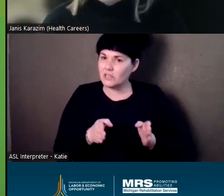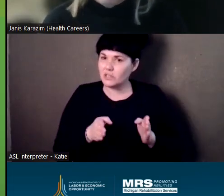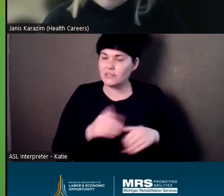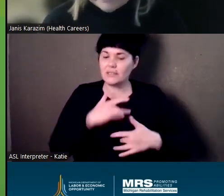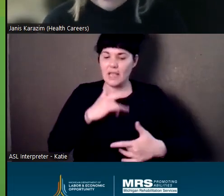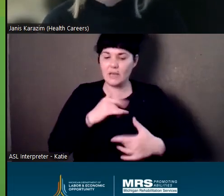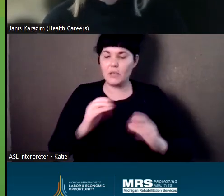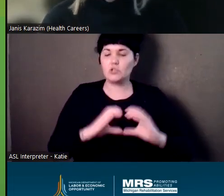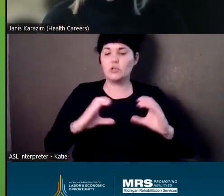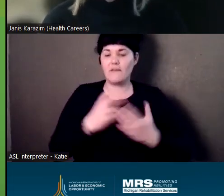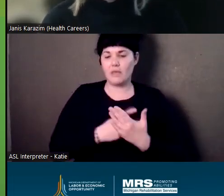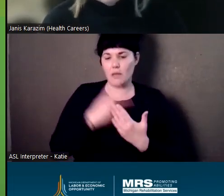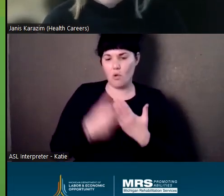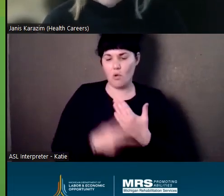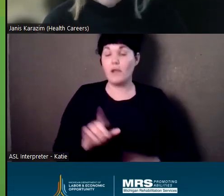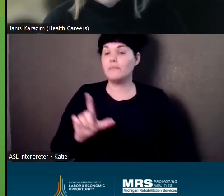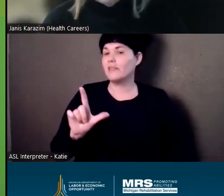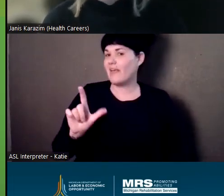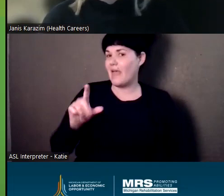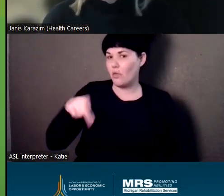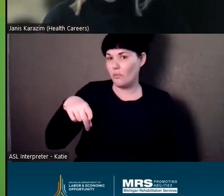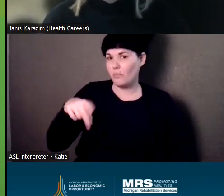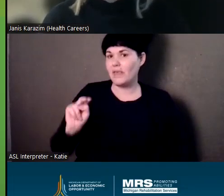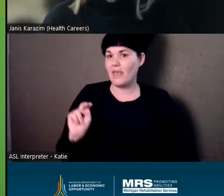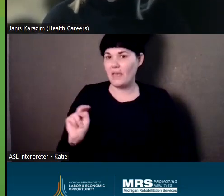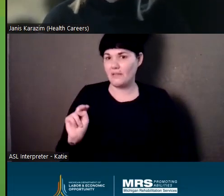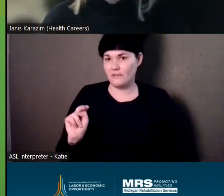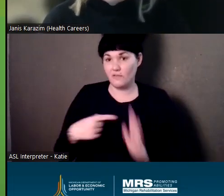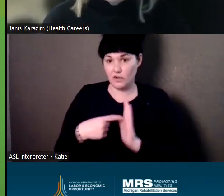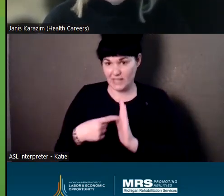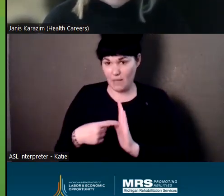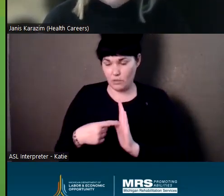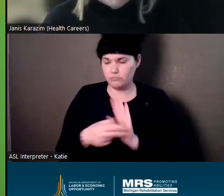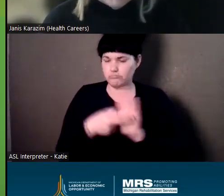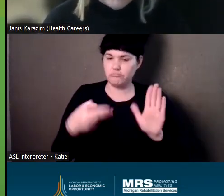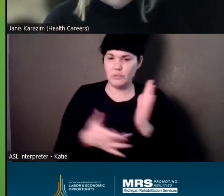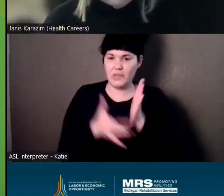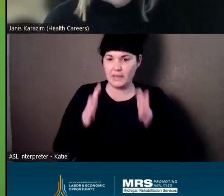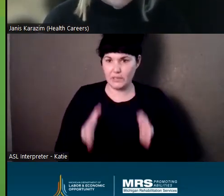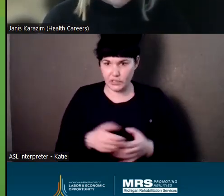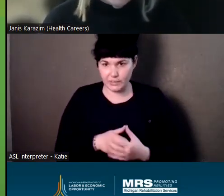So an LPN might be a technician. And then there are some